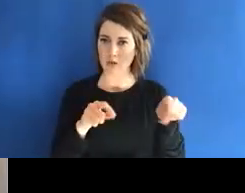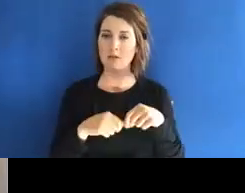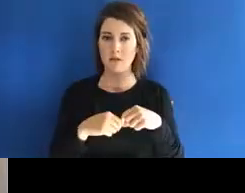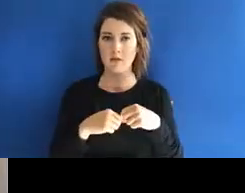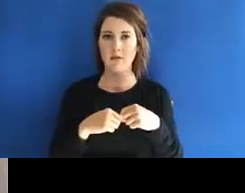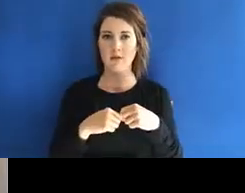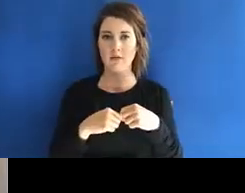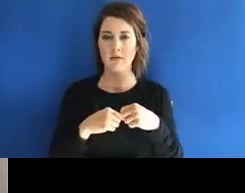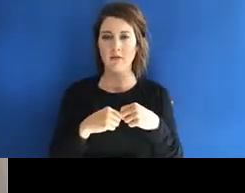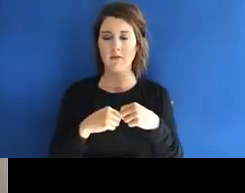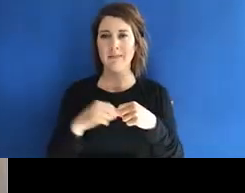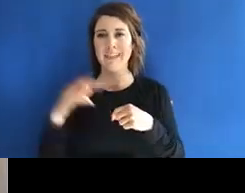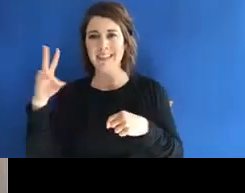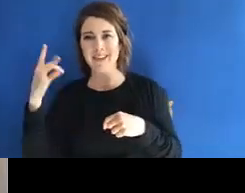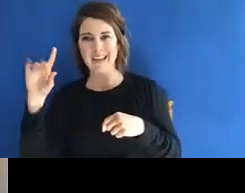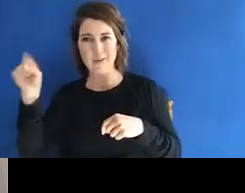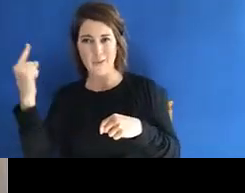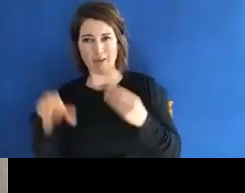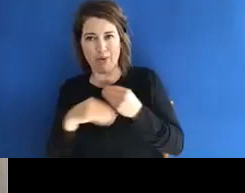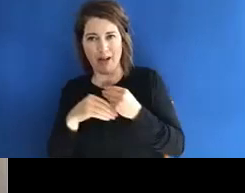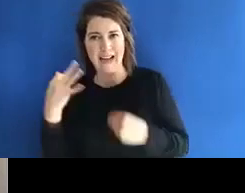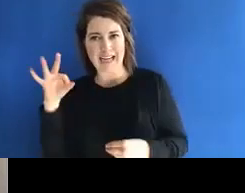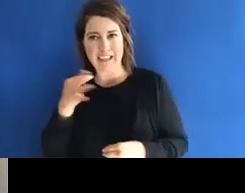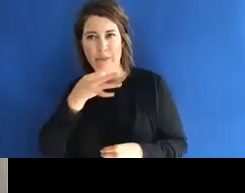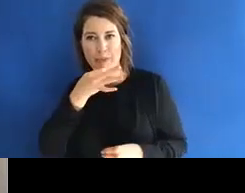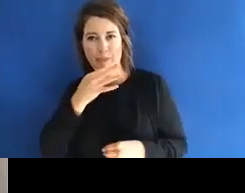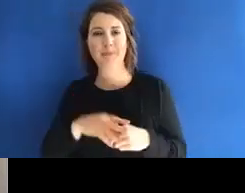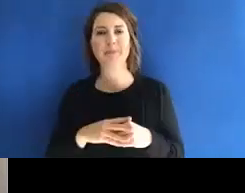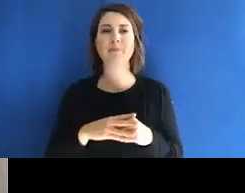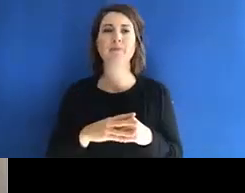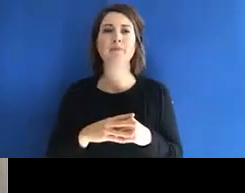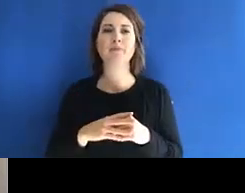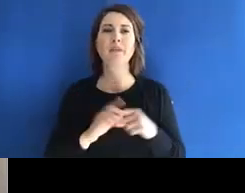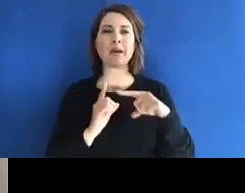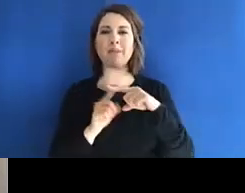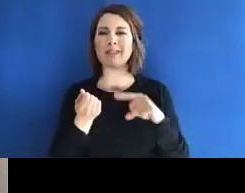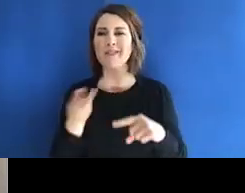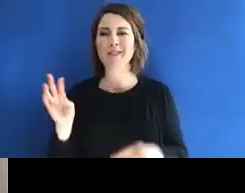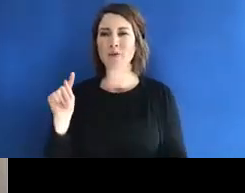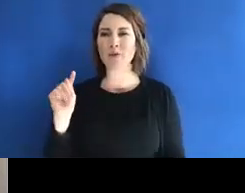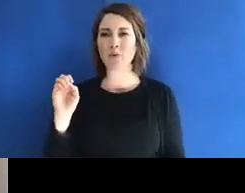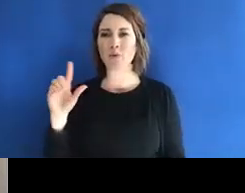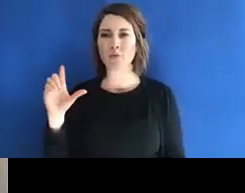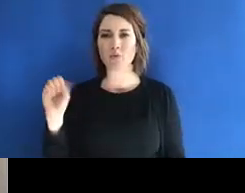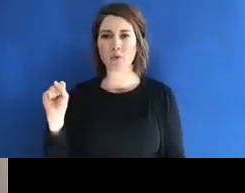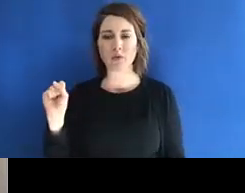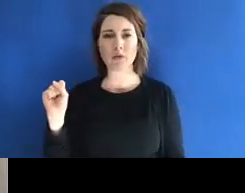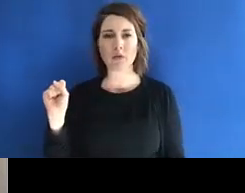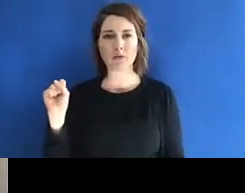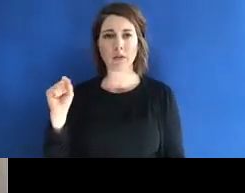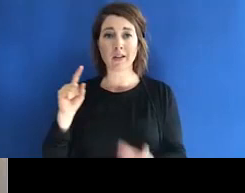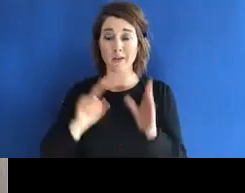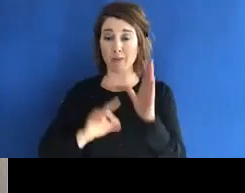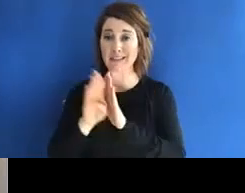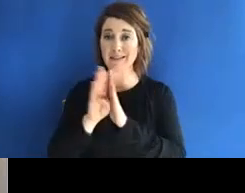add the 19 reports there soon. We have a couple of tools here that RSA developed with the WinTAC over the